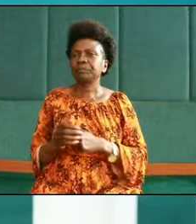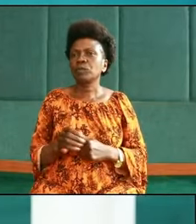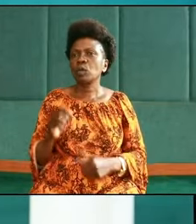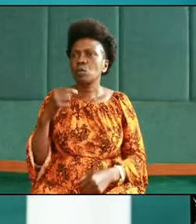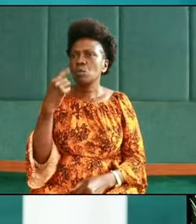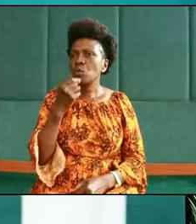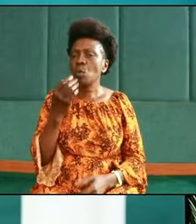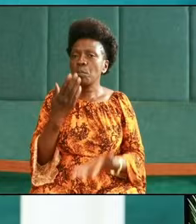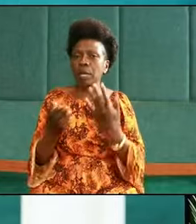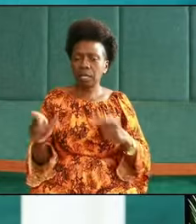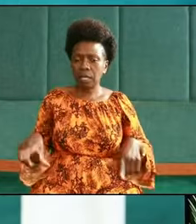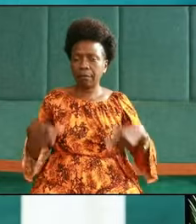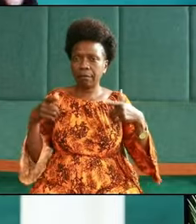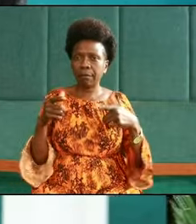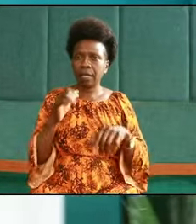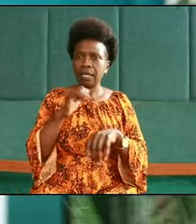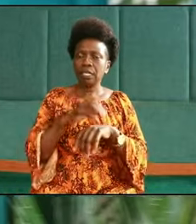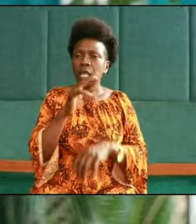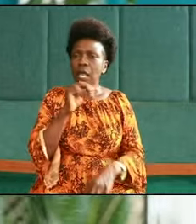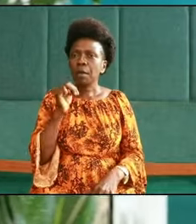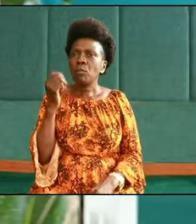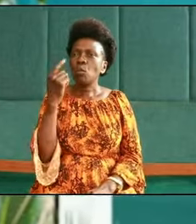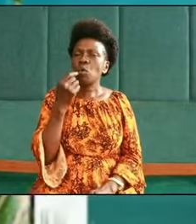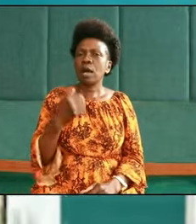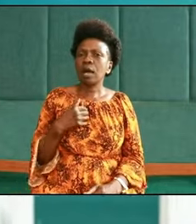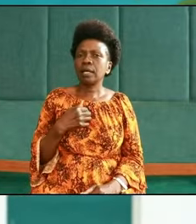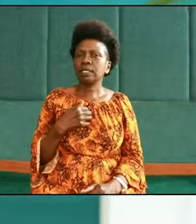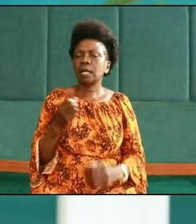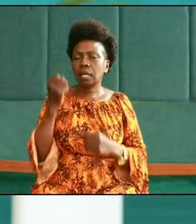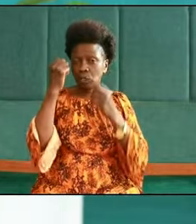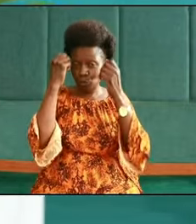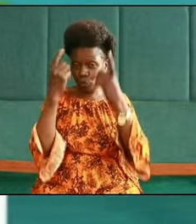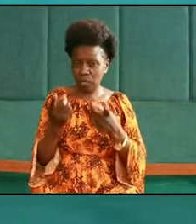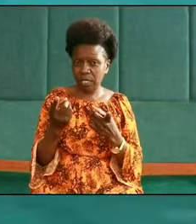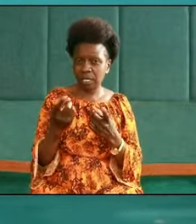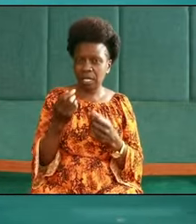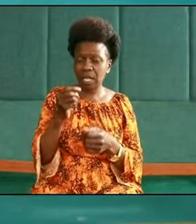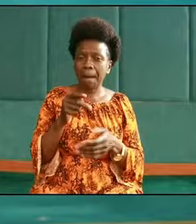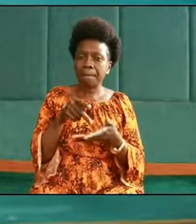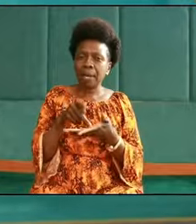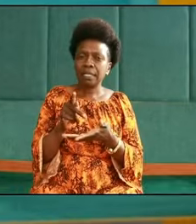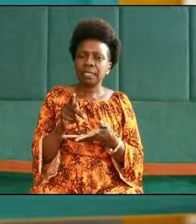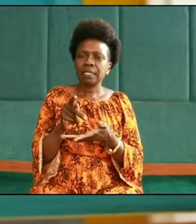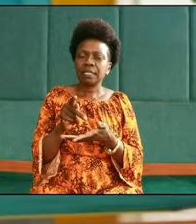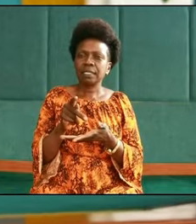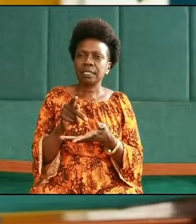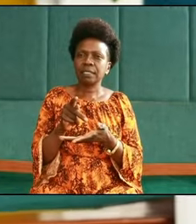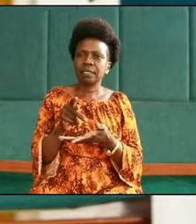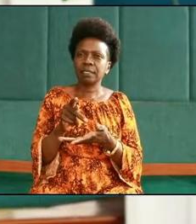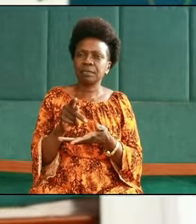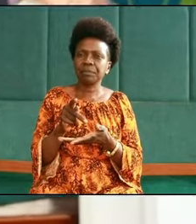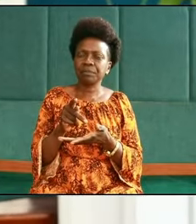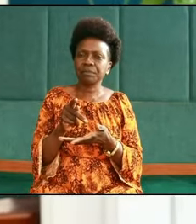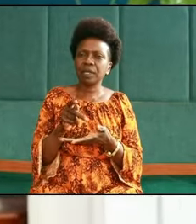Who may dwell? It is him who has understood the price paid,